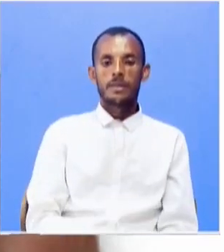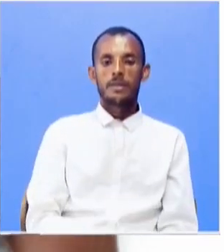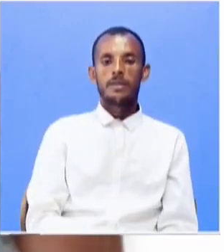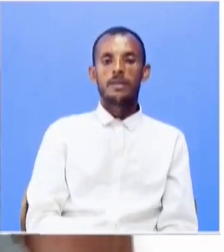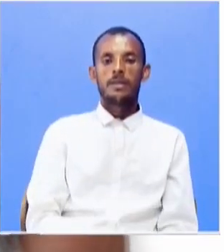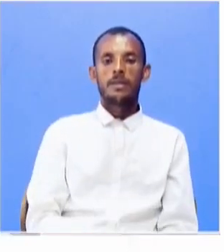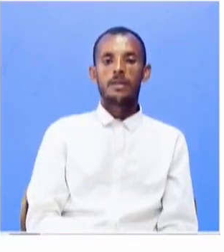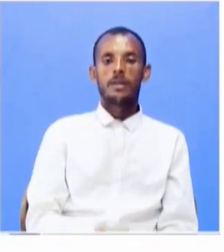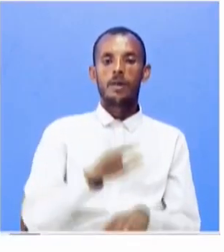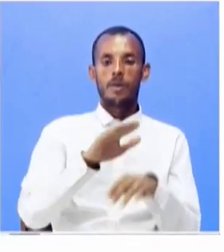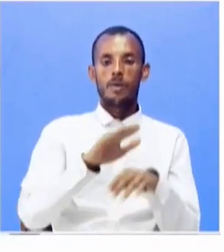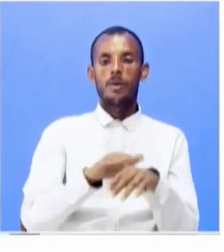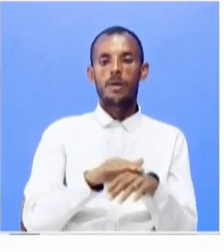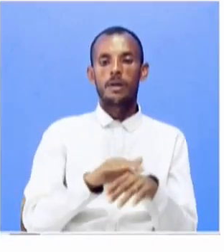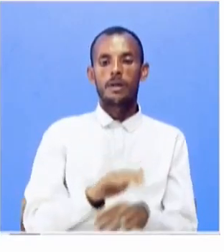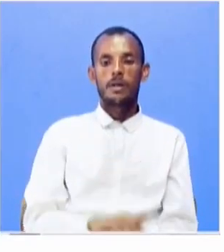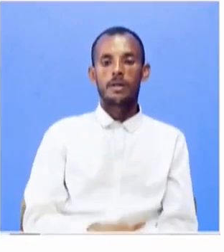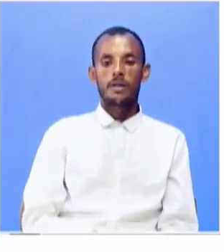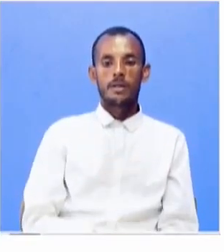on